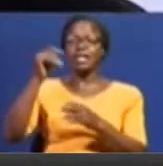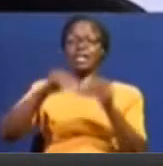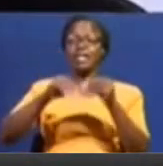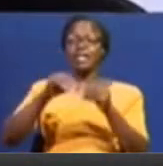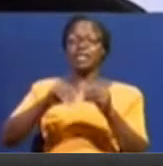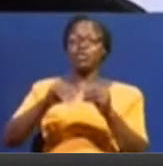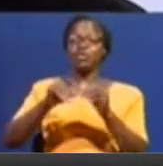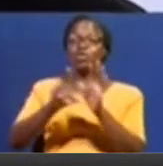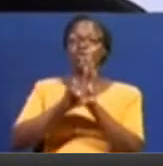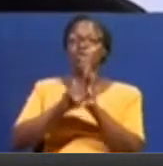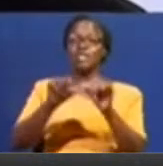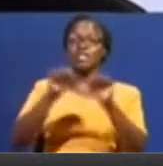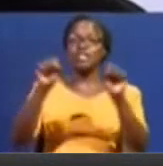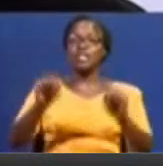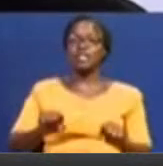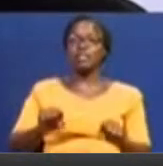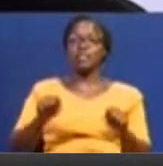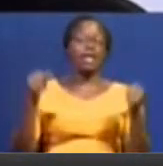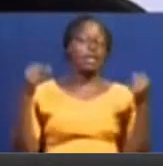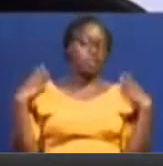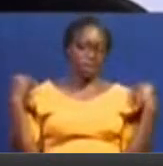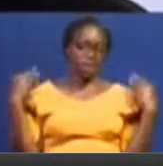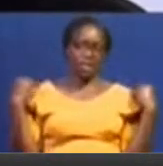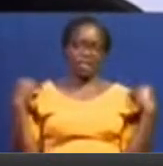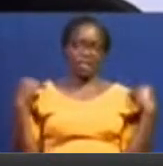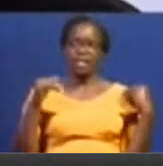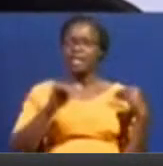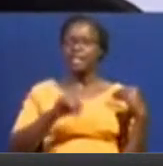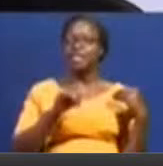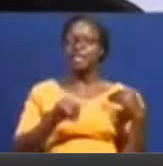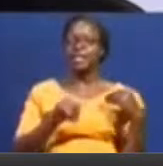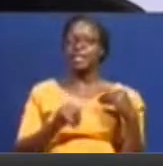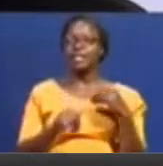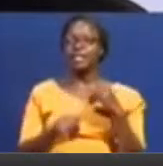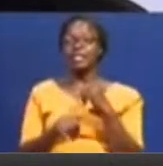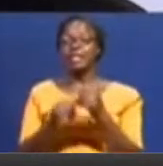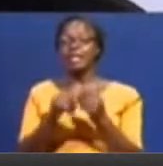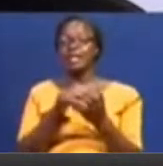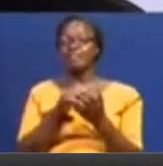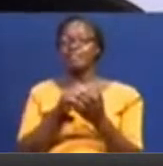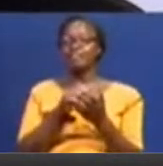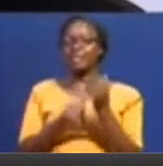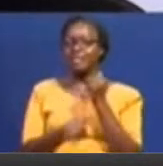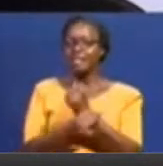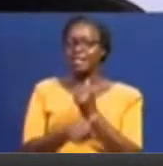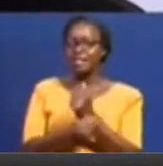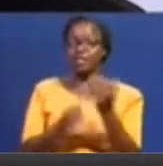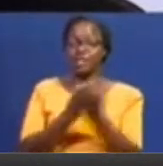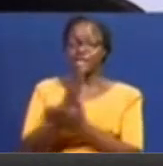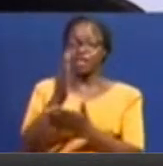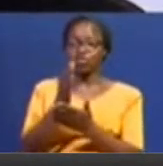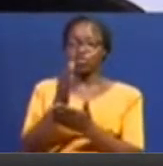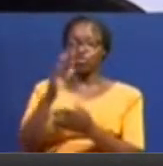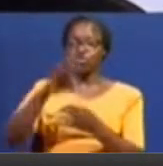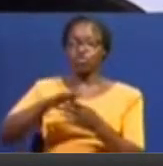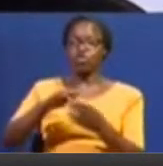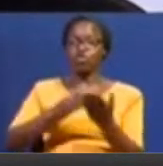and systems and practice that threatens the right to vote through